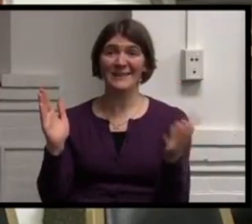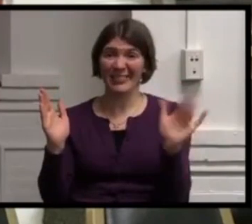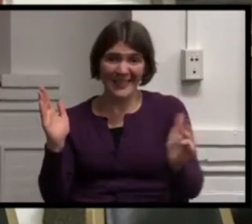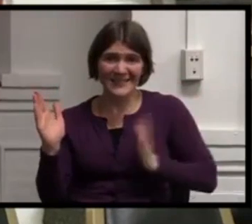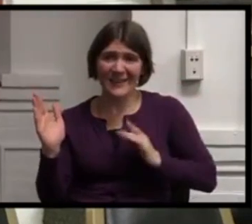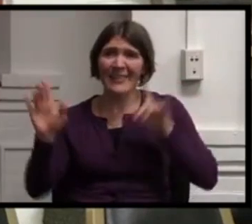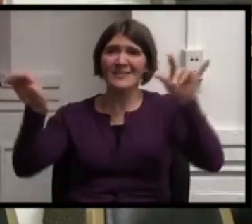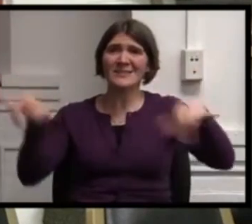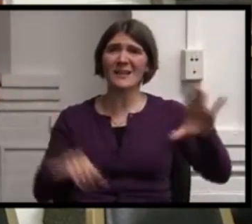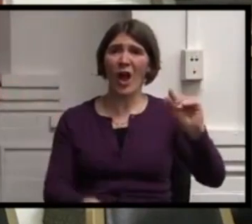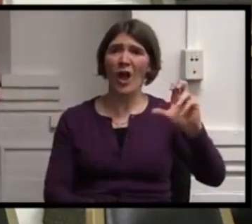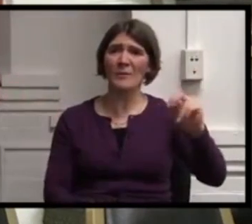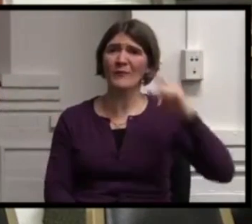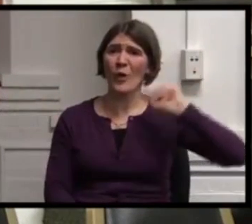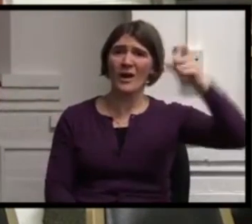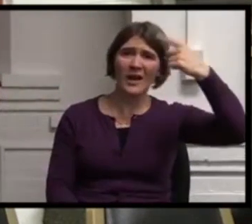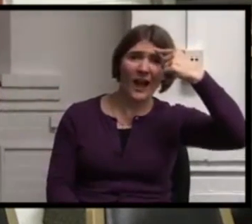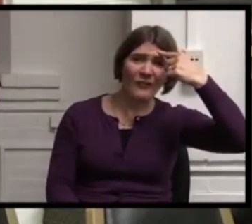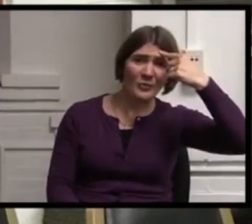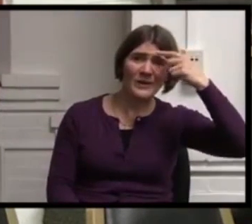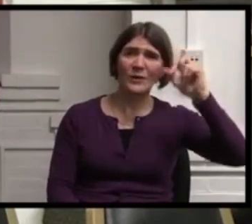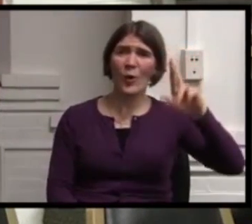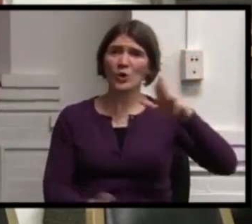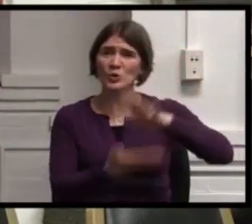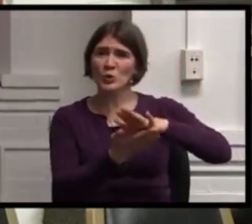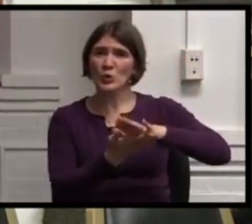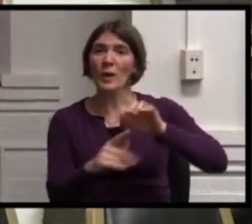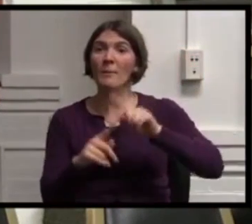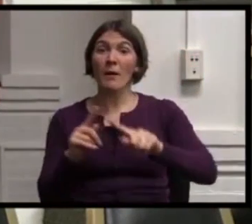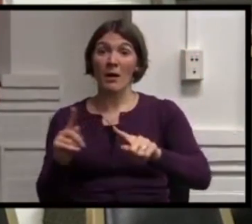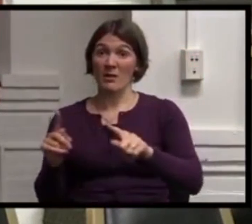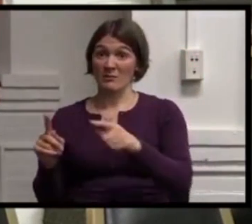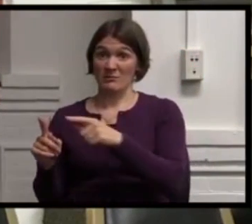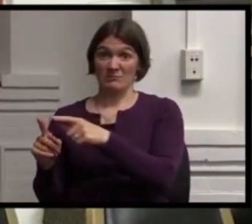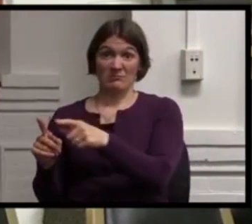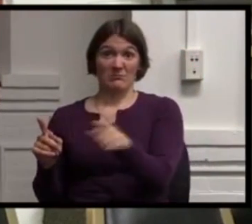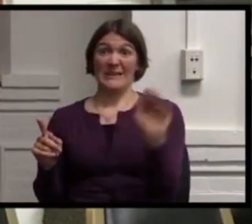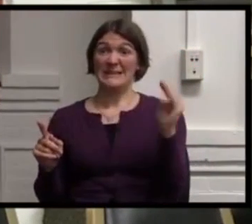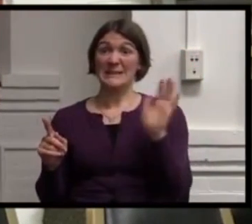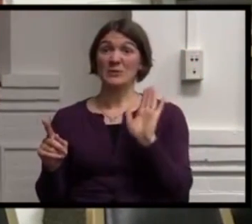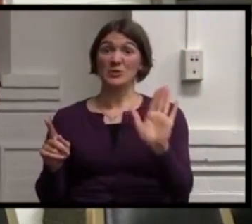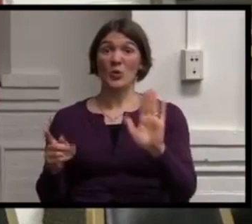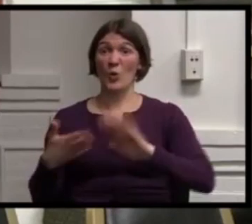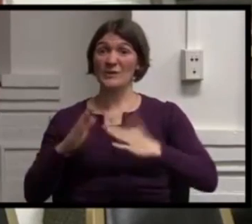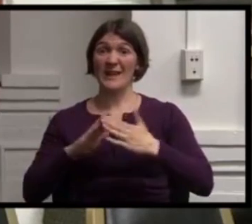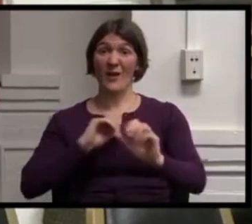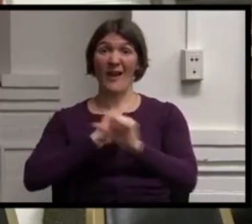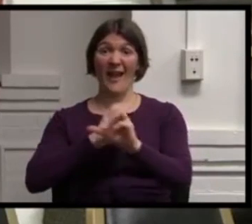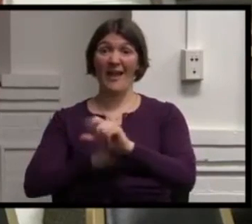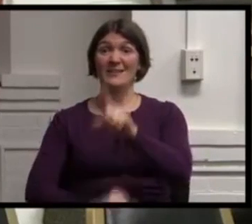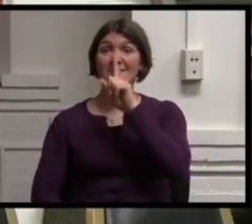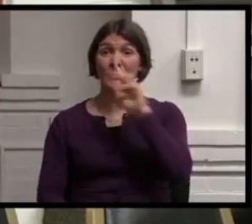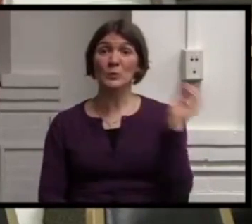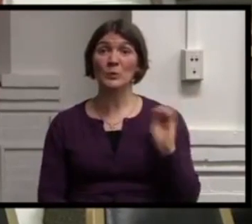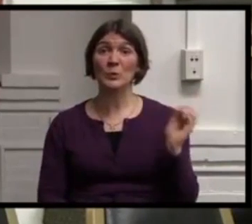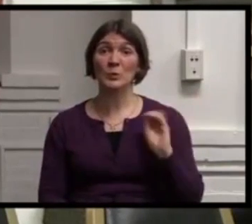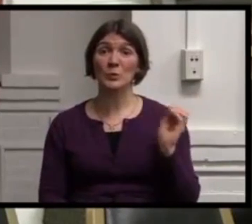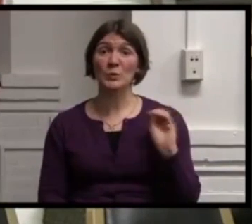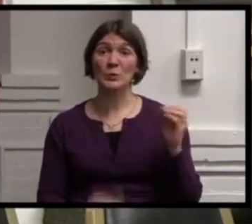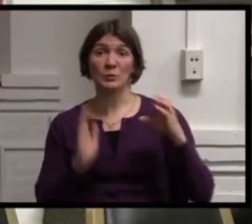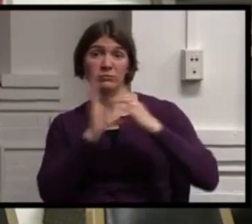apply. But that's not in any of the statements that I heard that the ads were put out